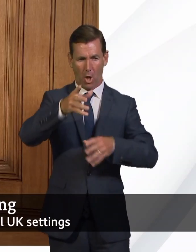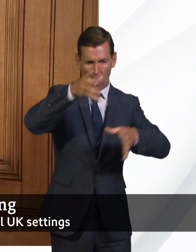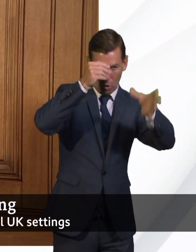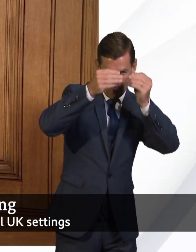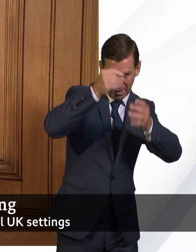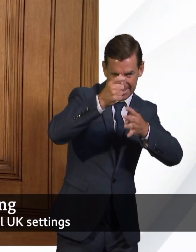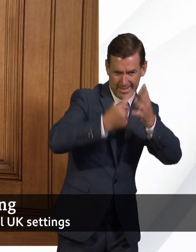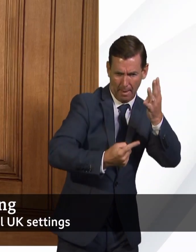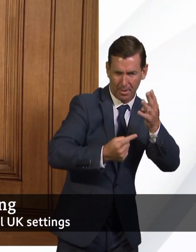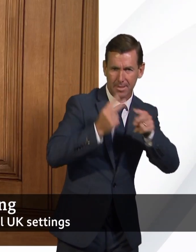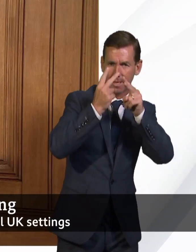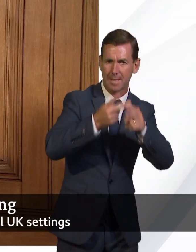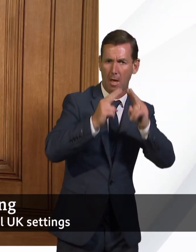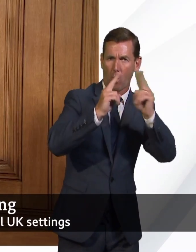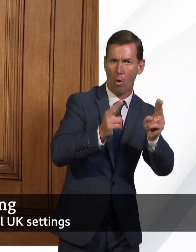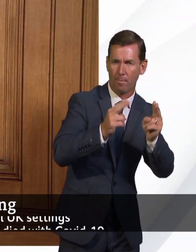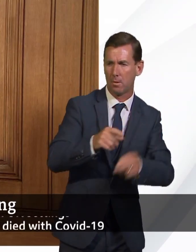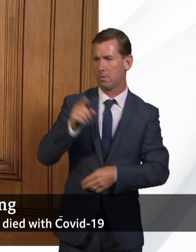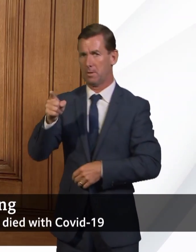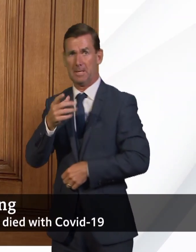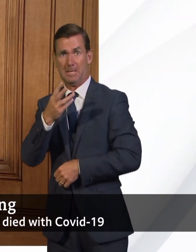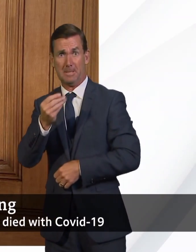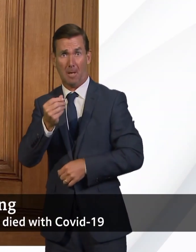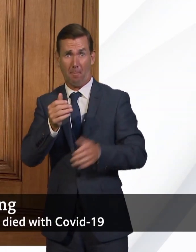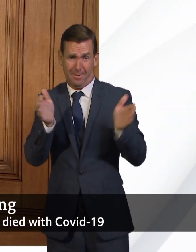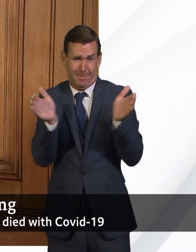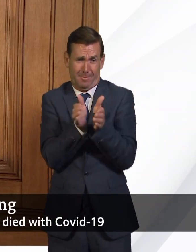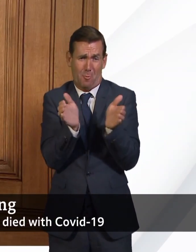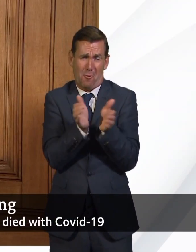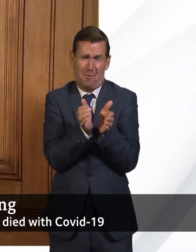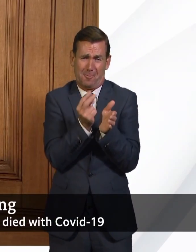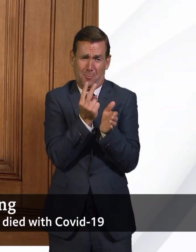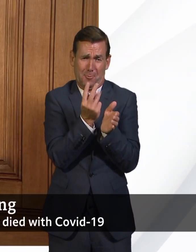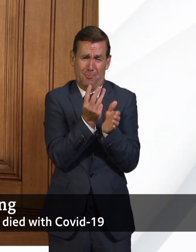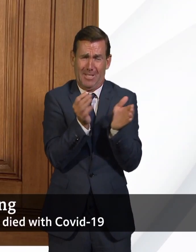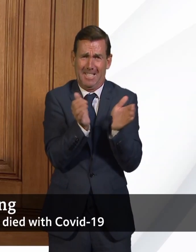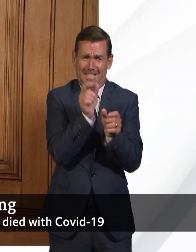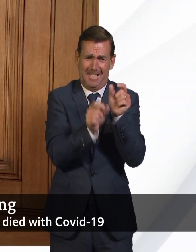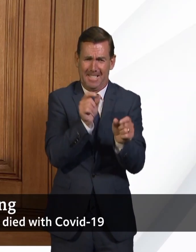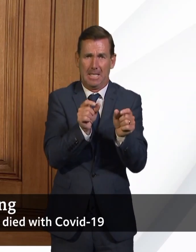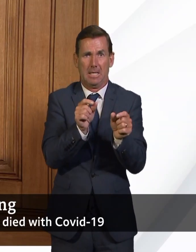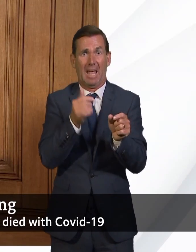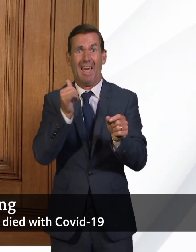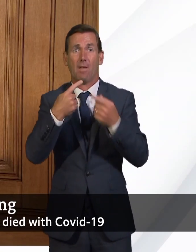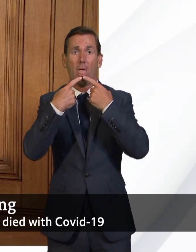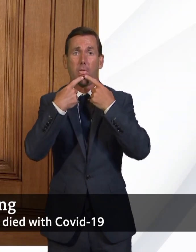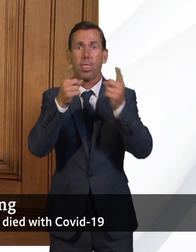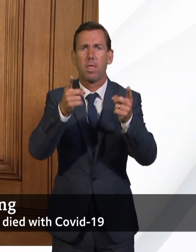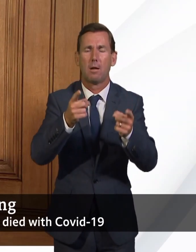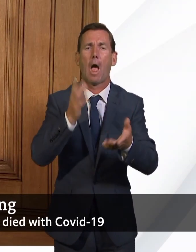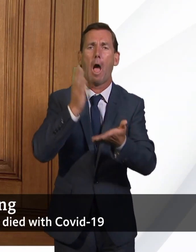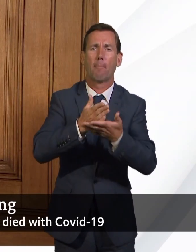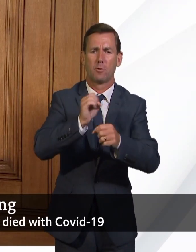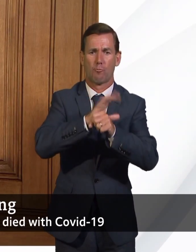home. They're not all big care homes. Some of them are really quite small, and we need to be careful about individual clinical